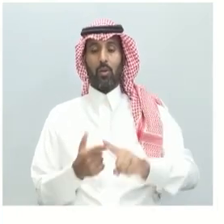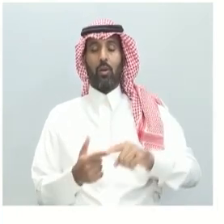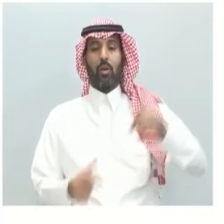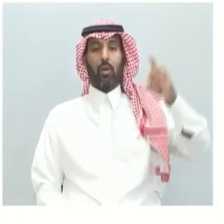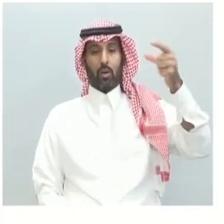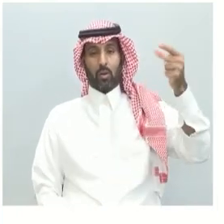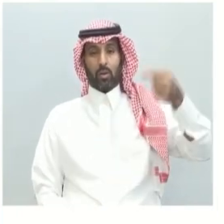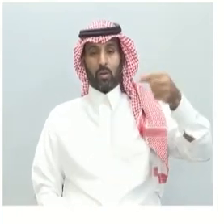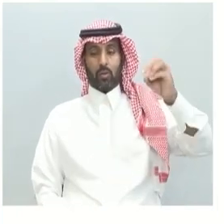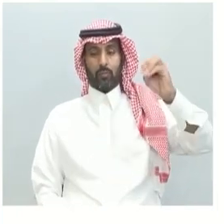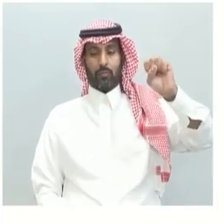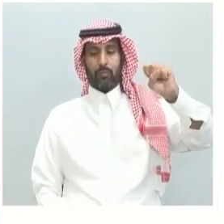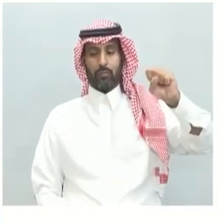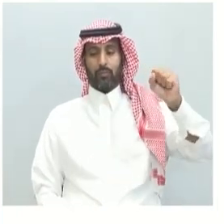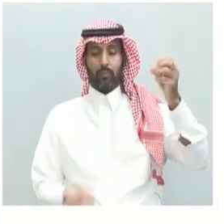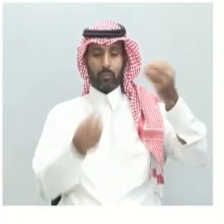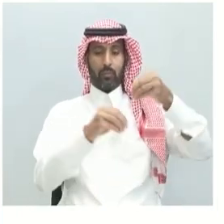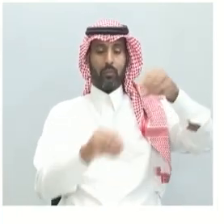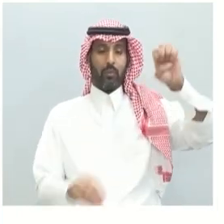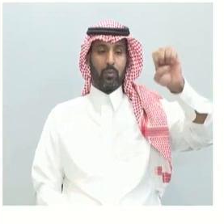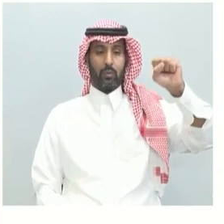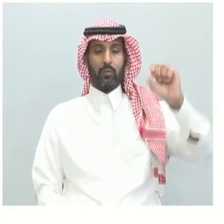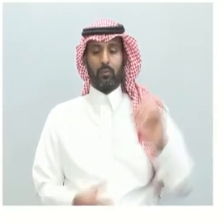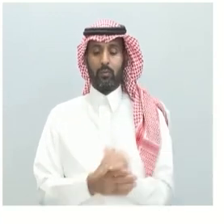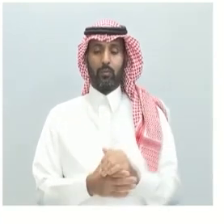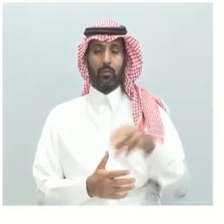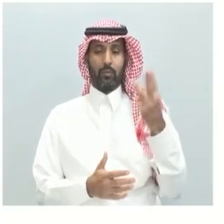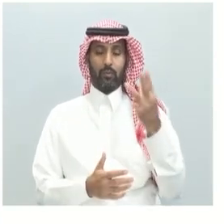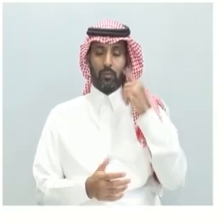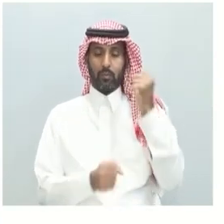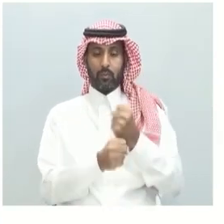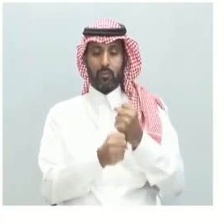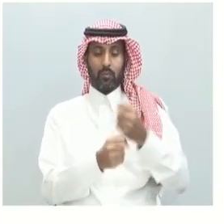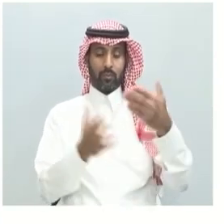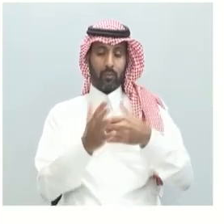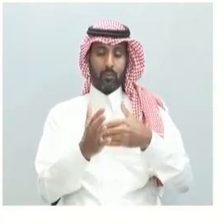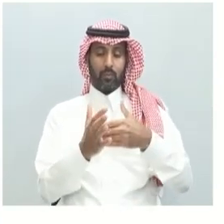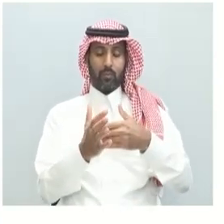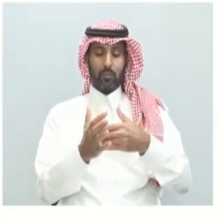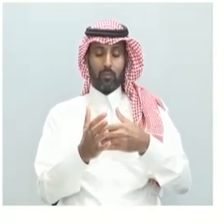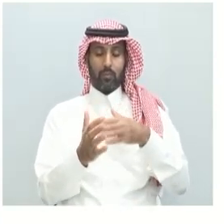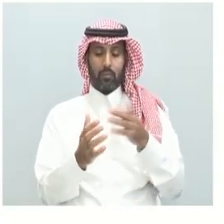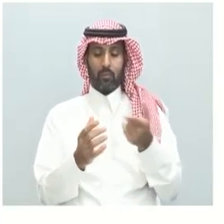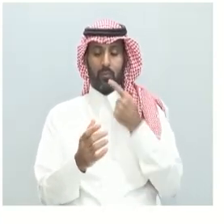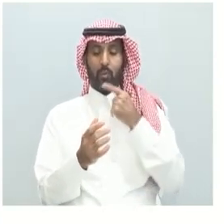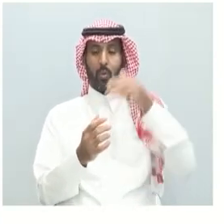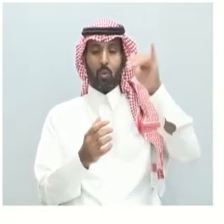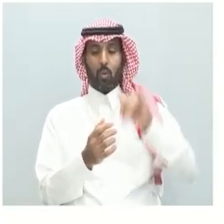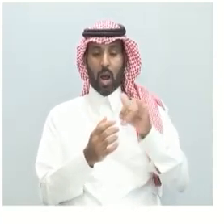and goes. Do and go, we add ES. Number three, for verbs ending in a consonant plus